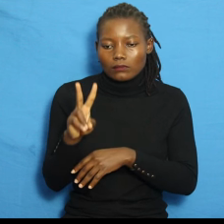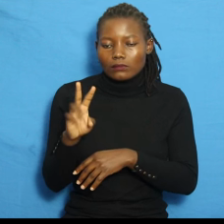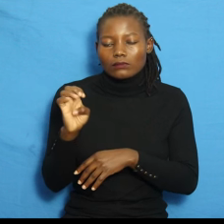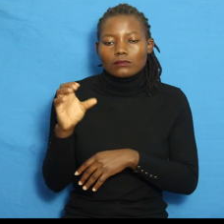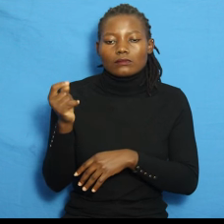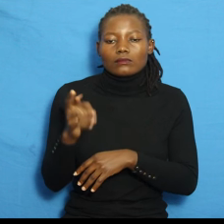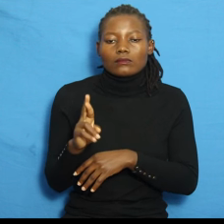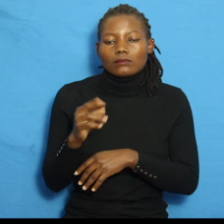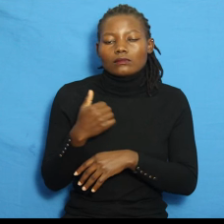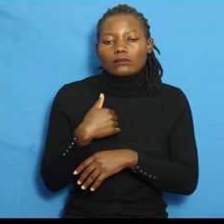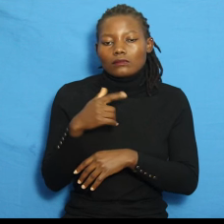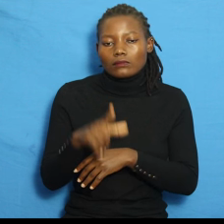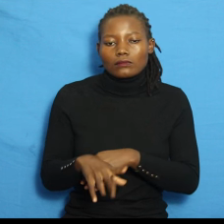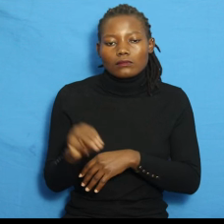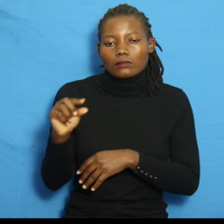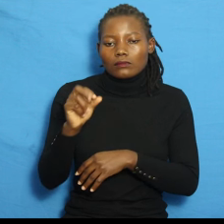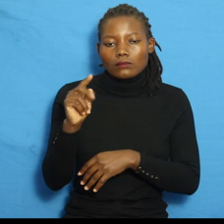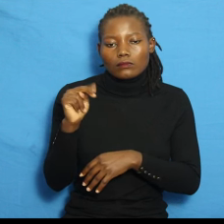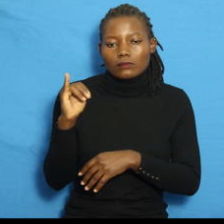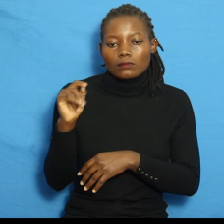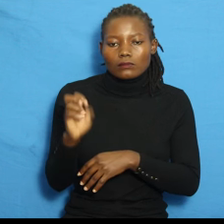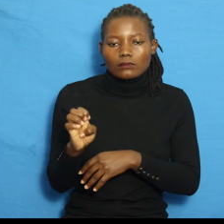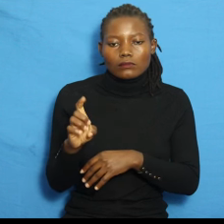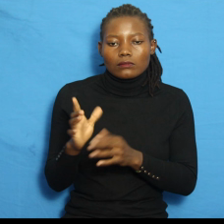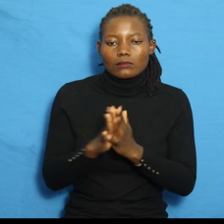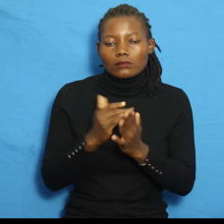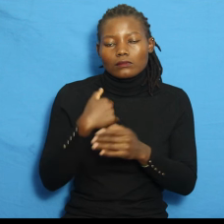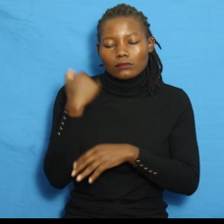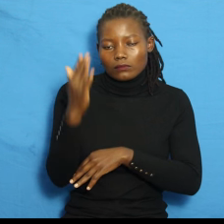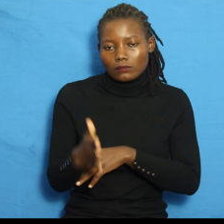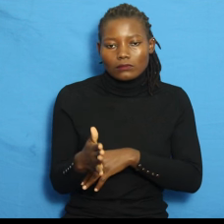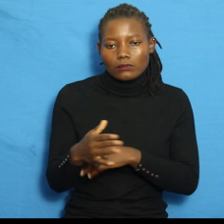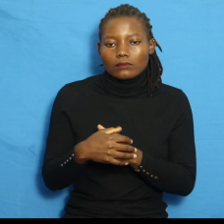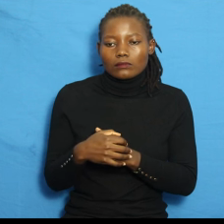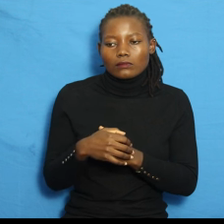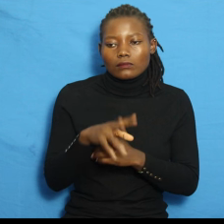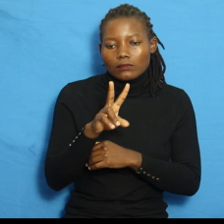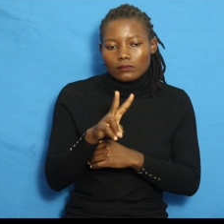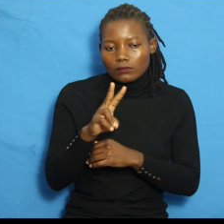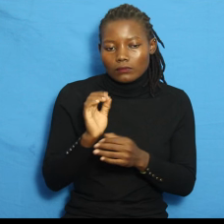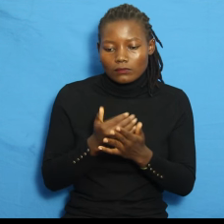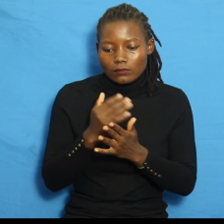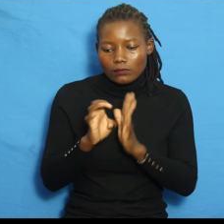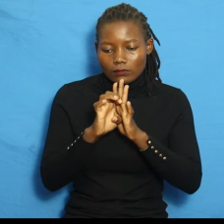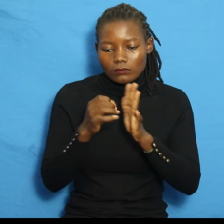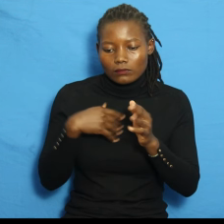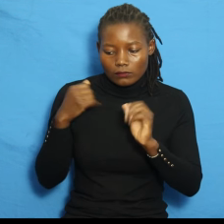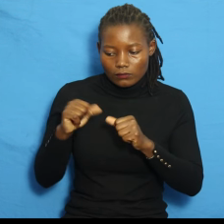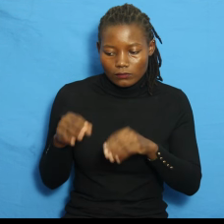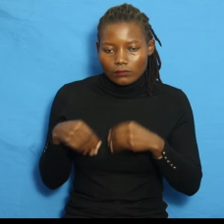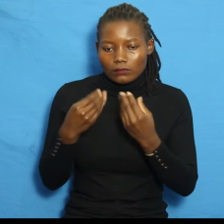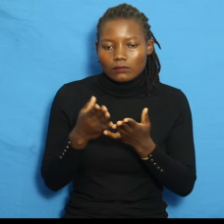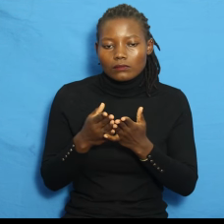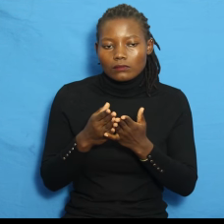no direction, while vector quantities possess magnitude and have direction. The